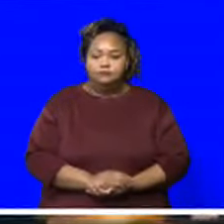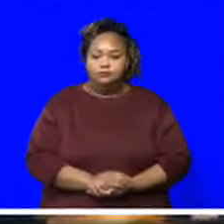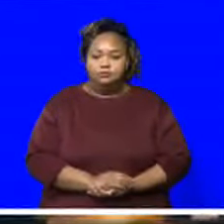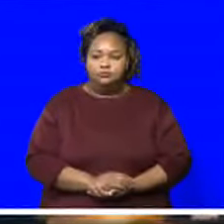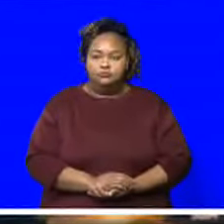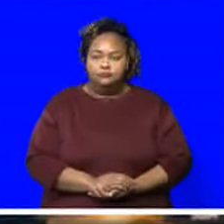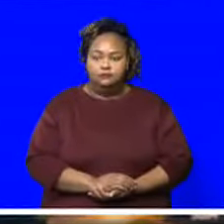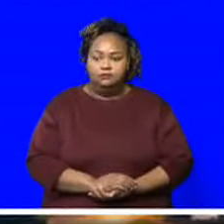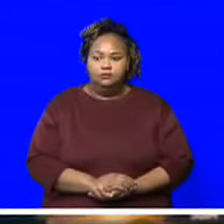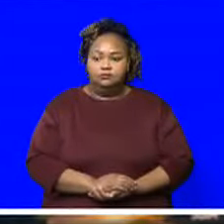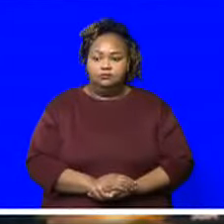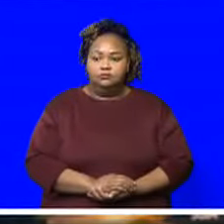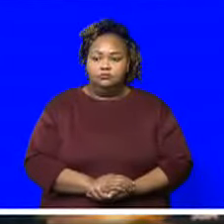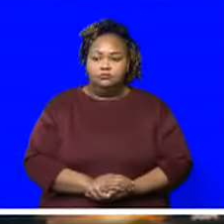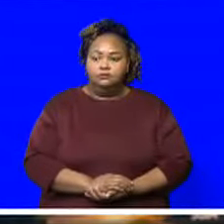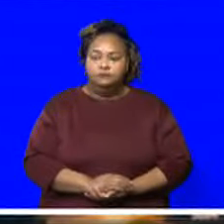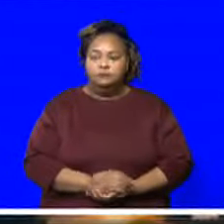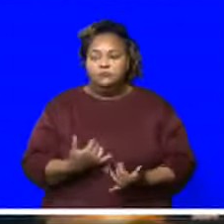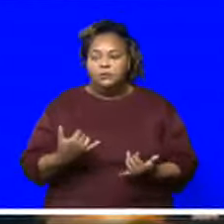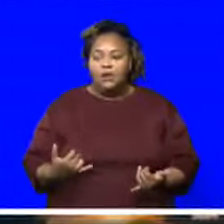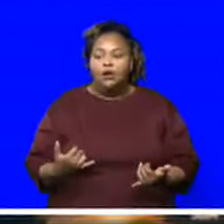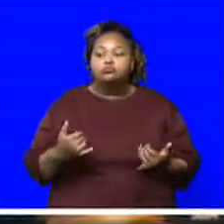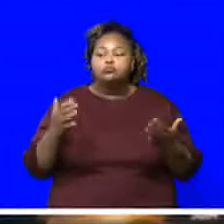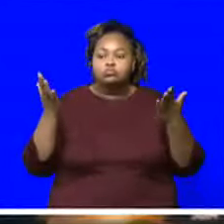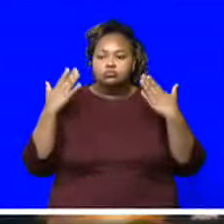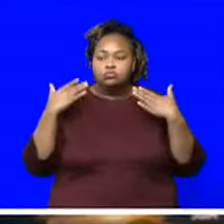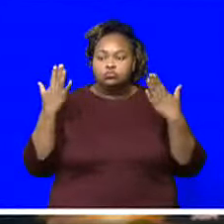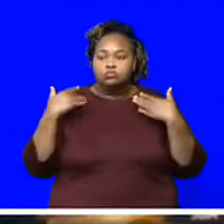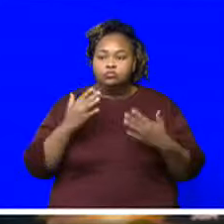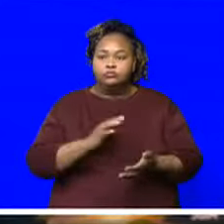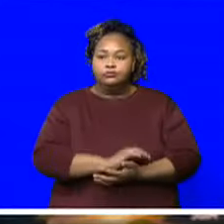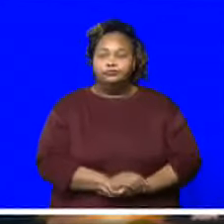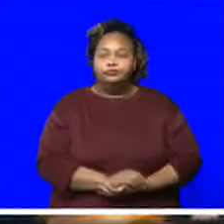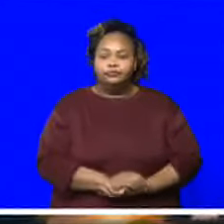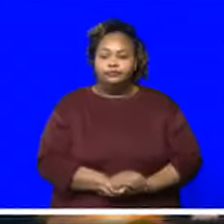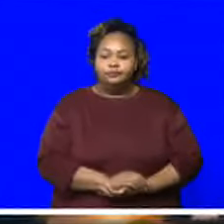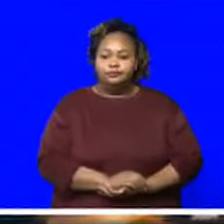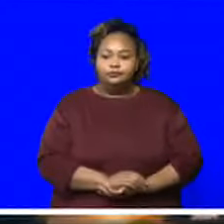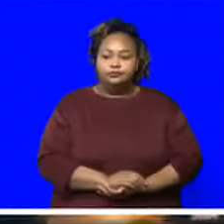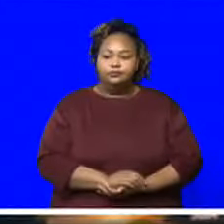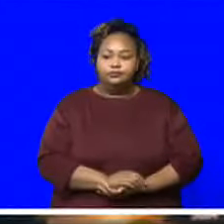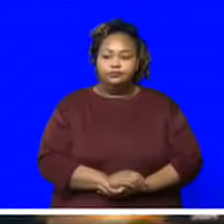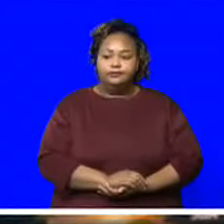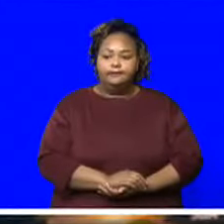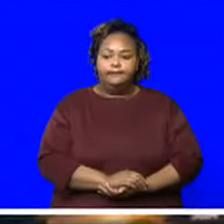All right, and now we'll have an ad break due to technical issues. The news will resume shortly.